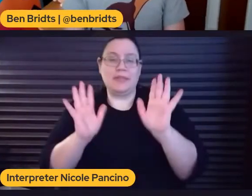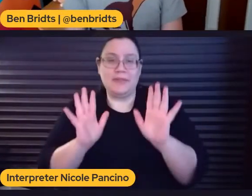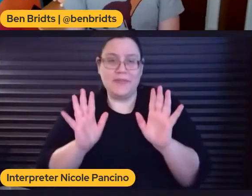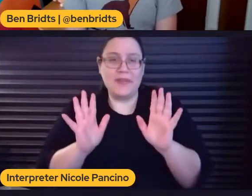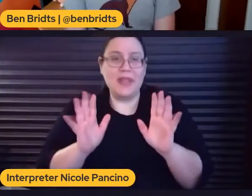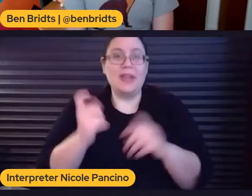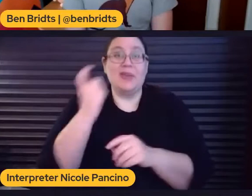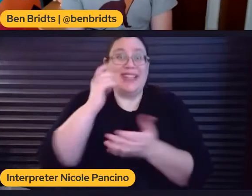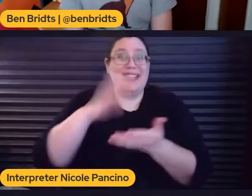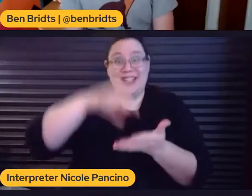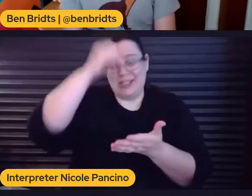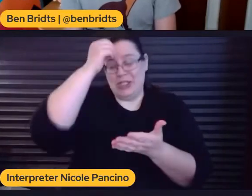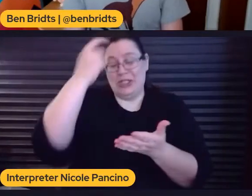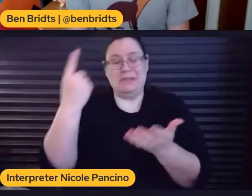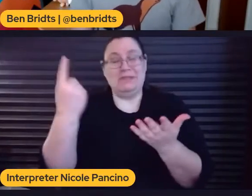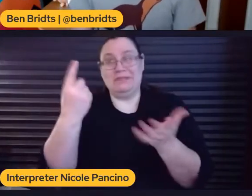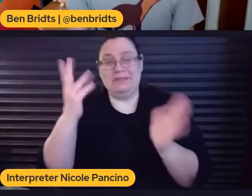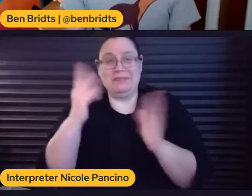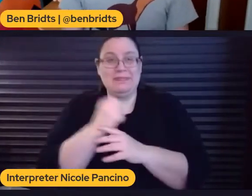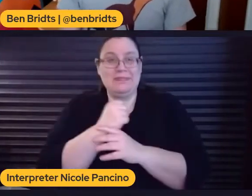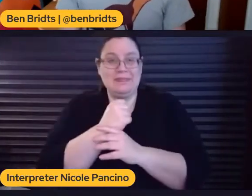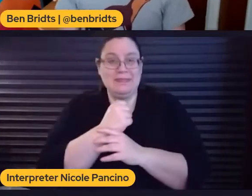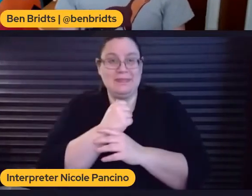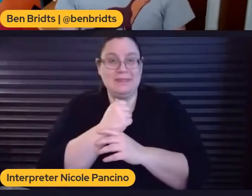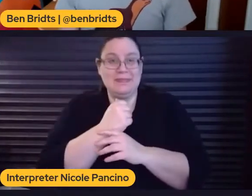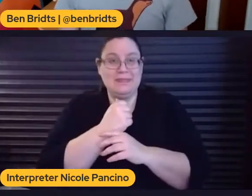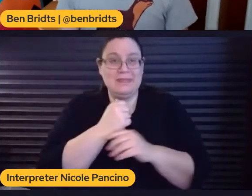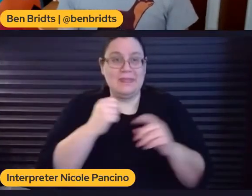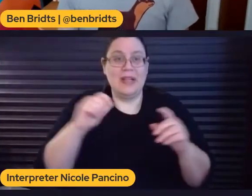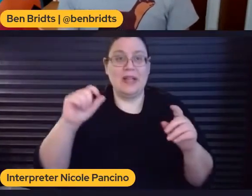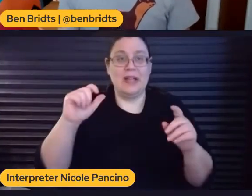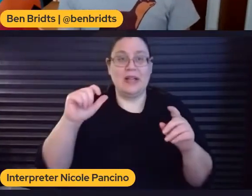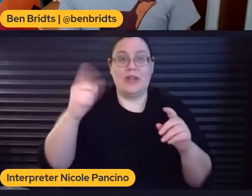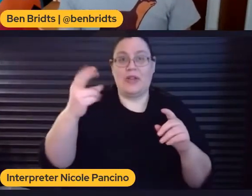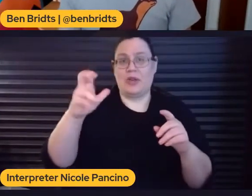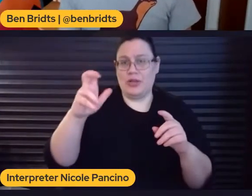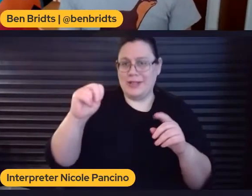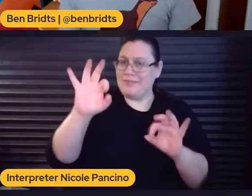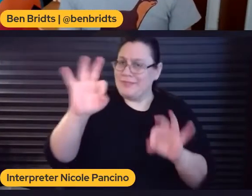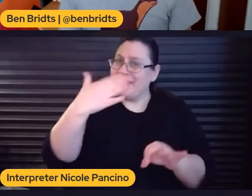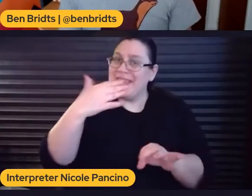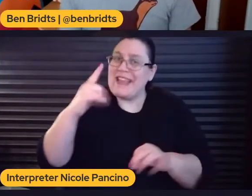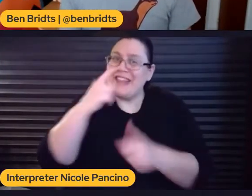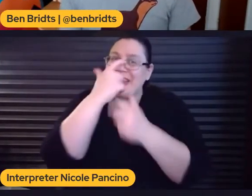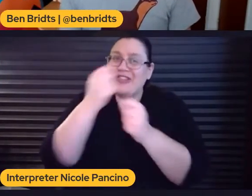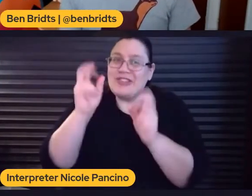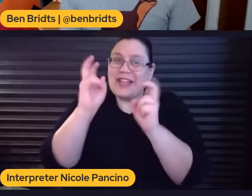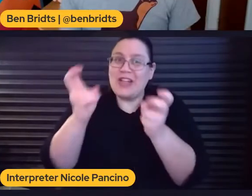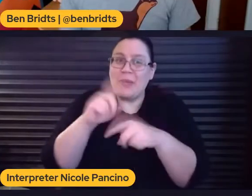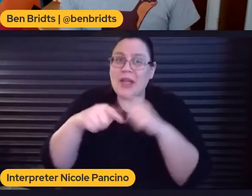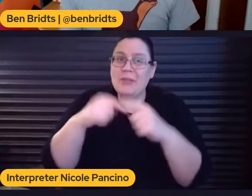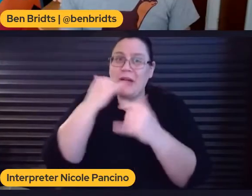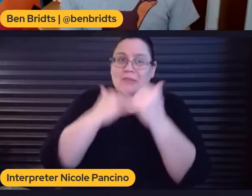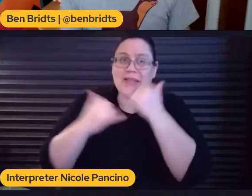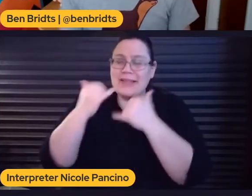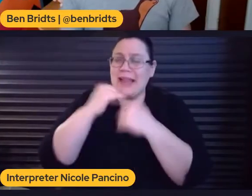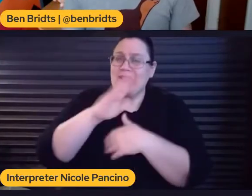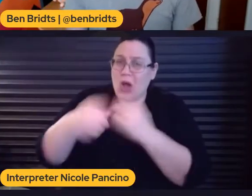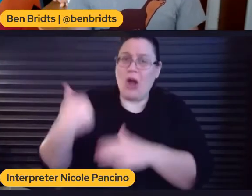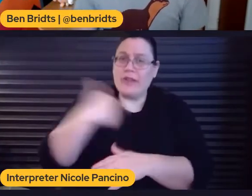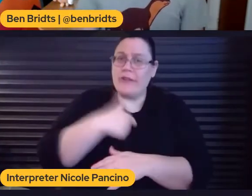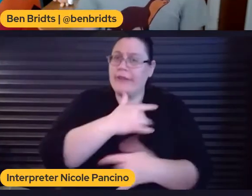this. So yeah, thanks for this very interesting topic about mistakes we all make and